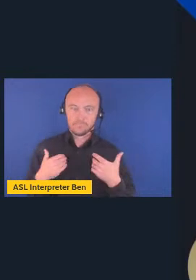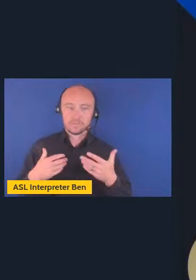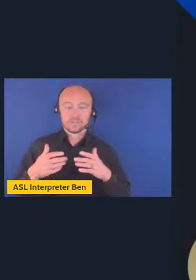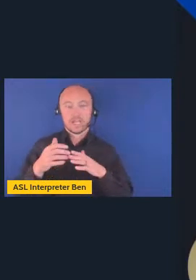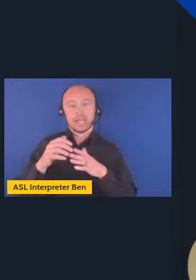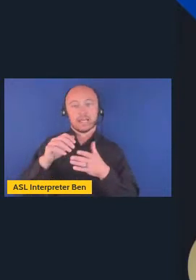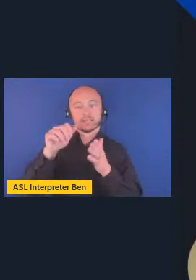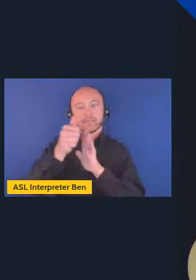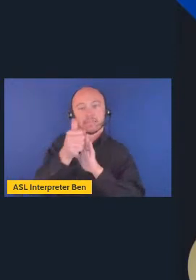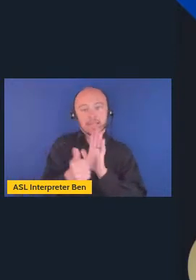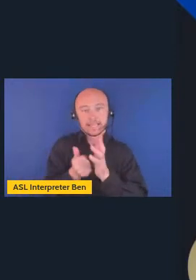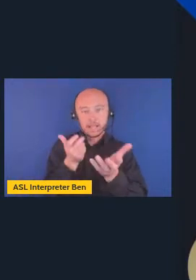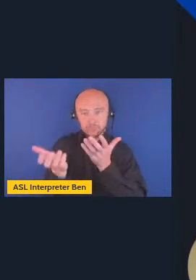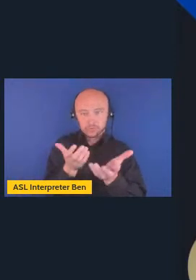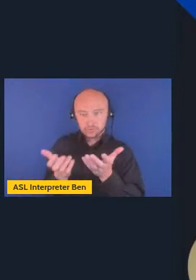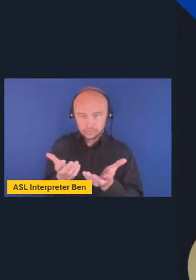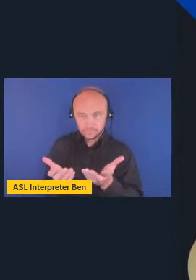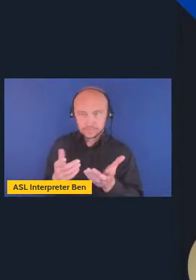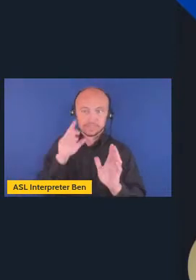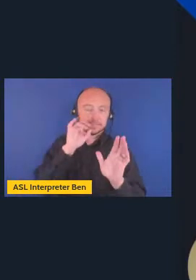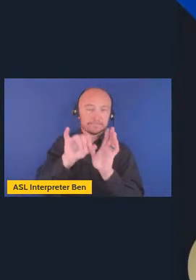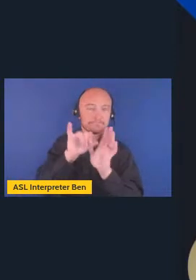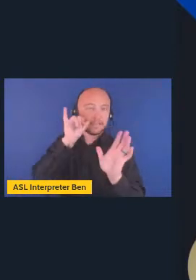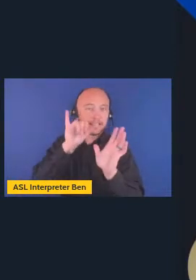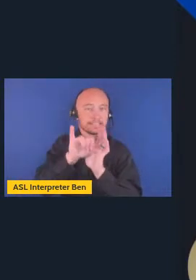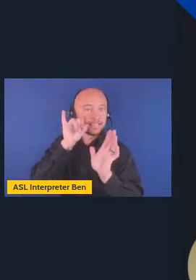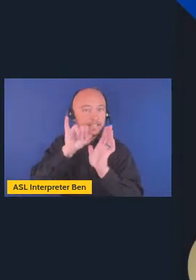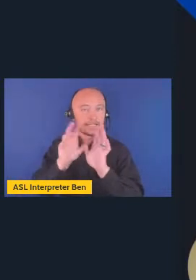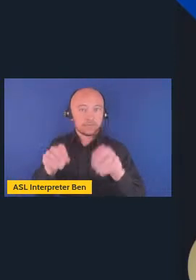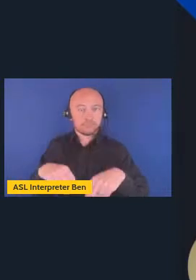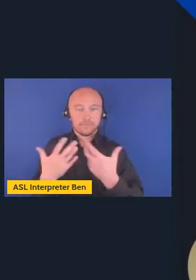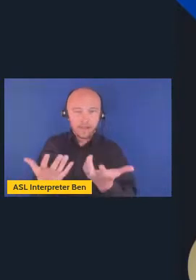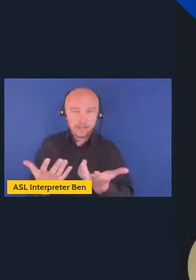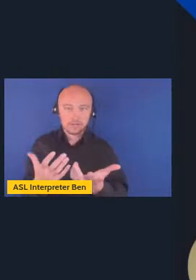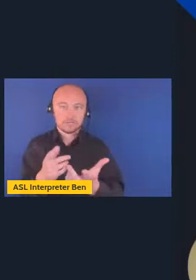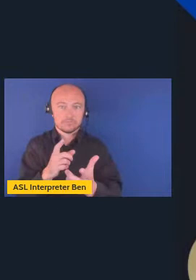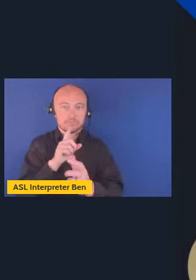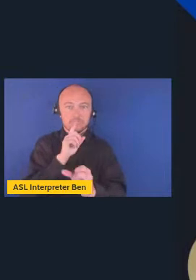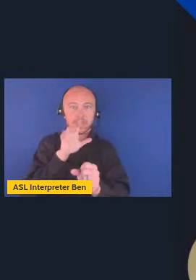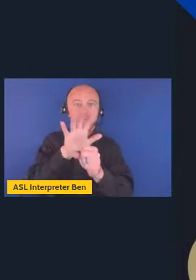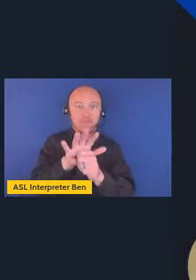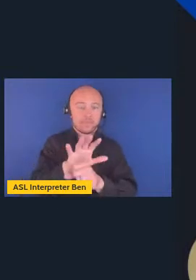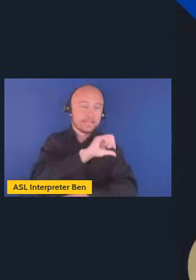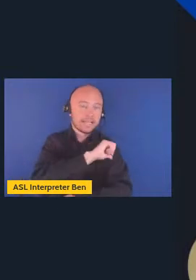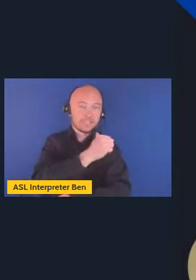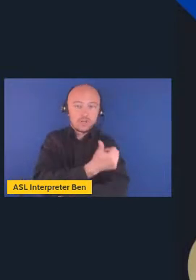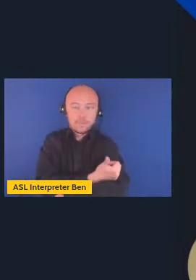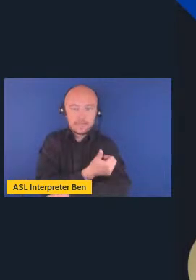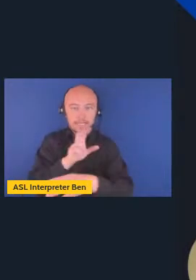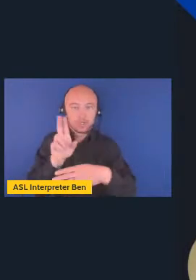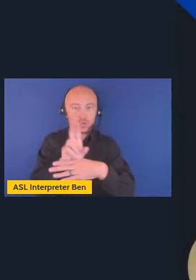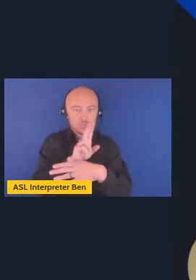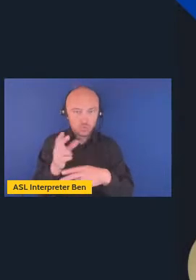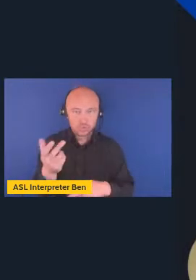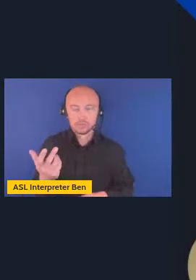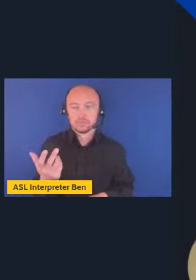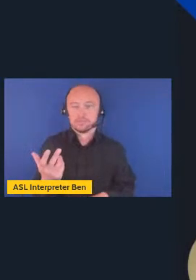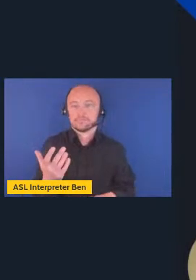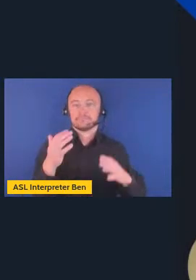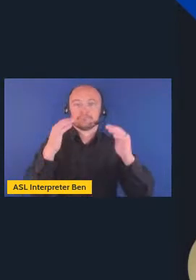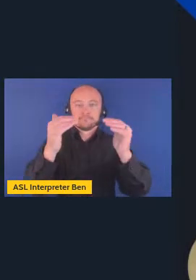is essentially doing identity provider stuff, authenticating and authorizing users. Then